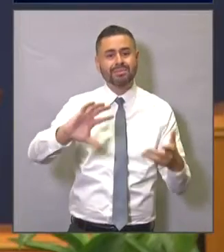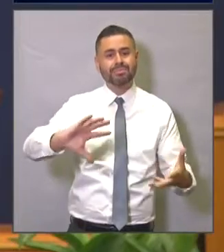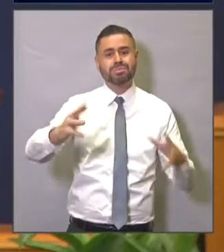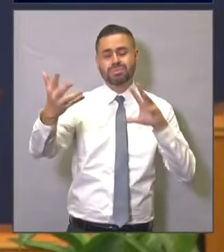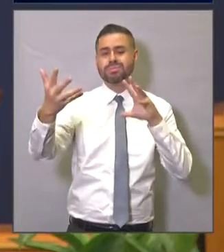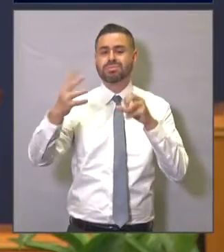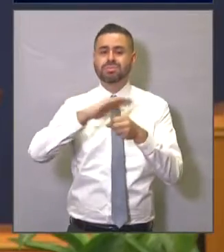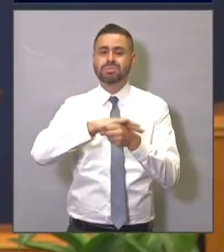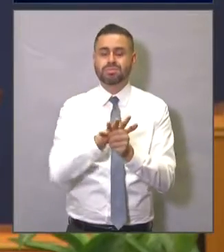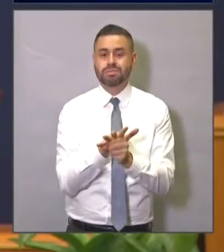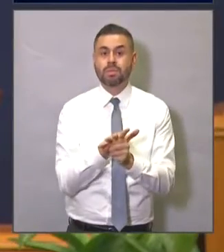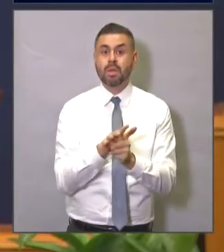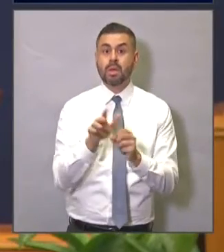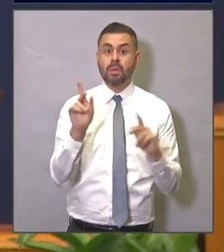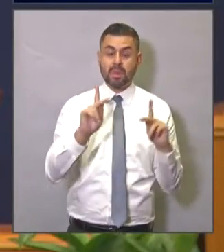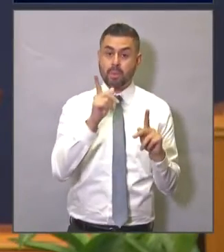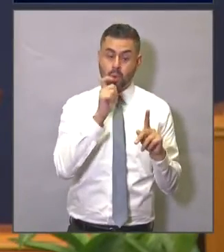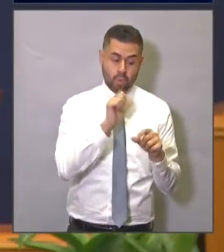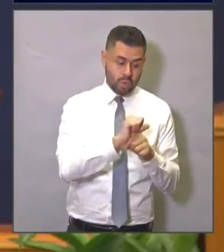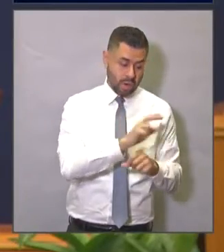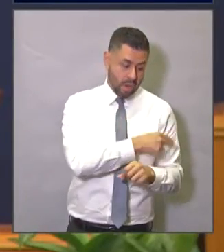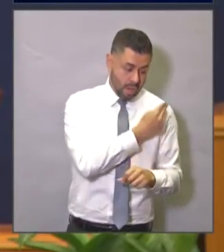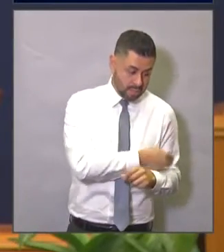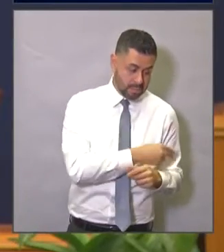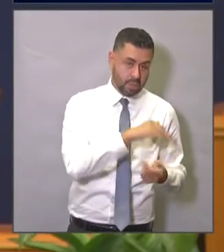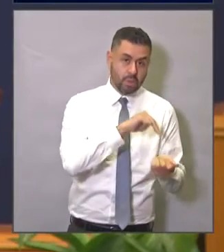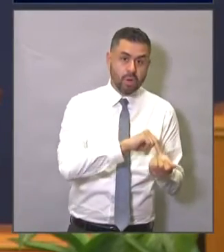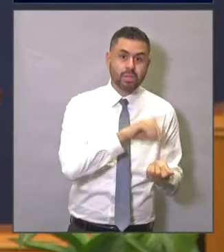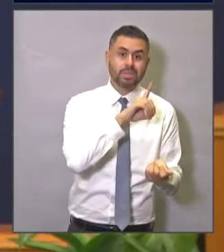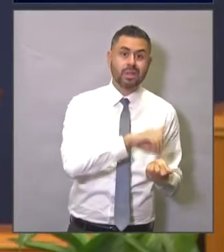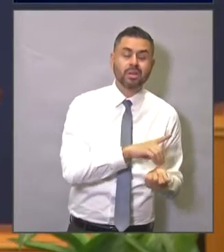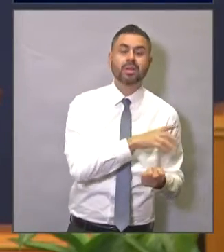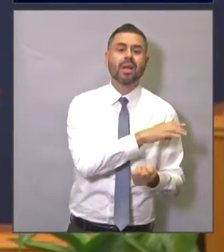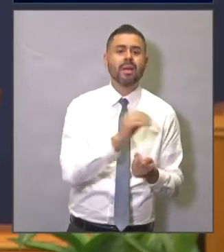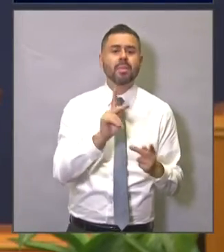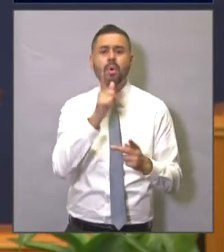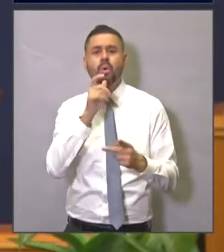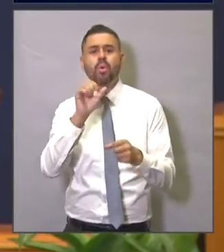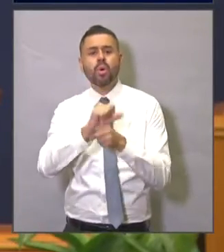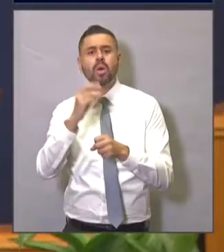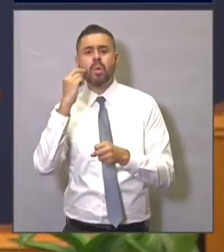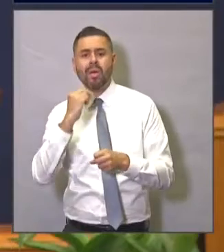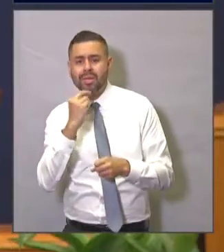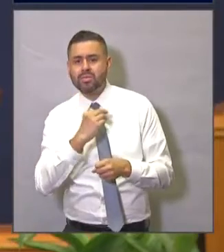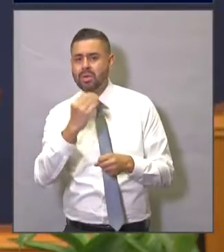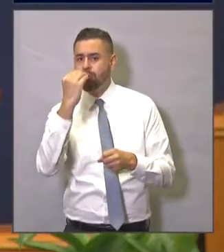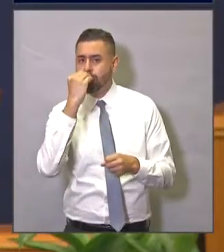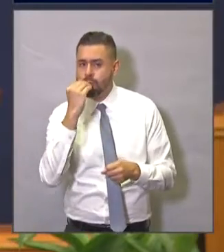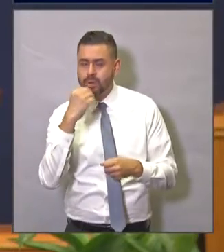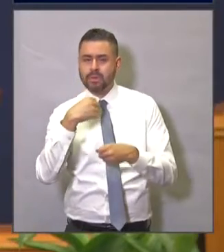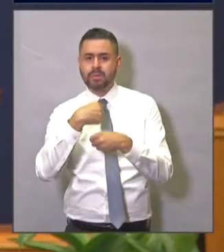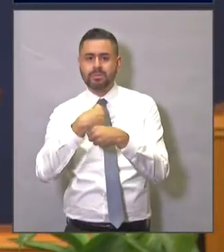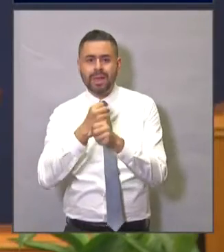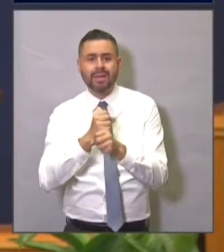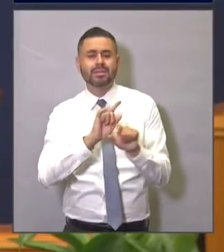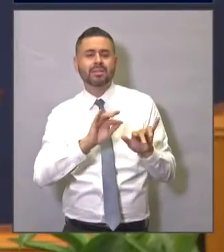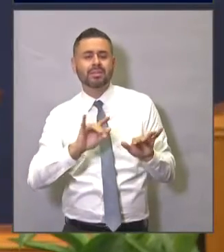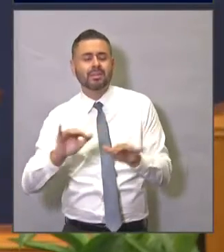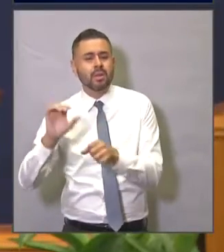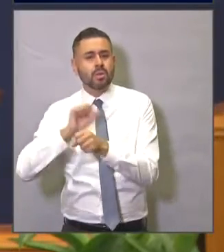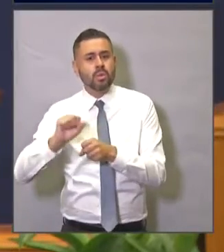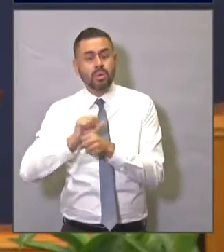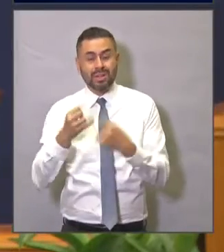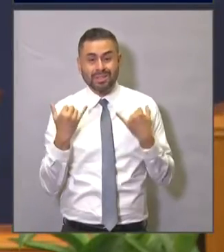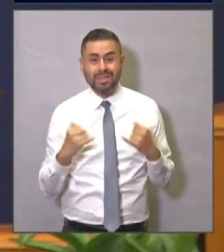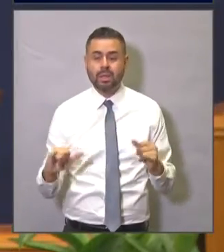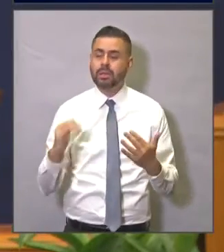who so tirelessly have dedicated themselves to the care of the residents of Los Angeles County over these very difficult 9 months. I also want